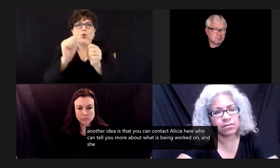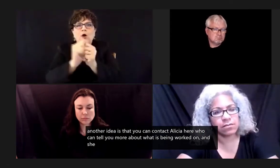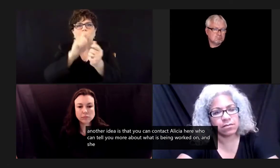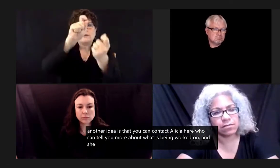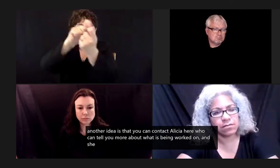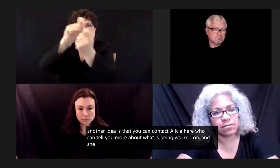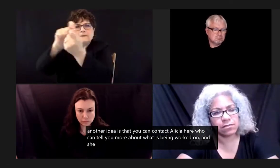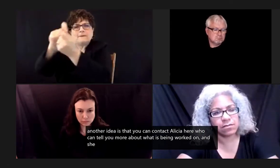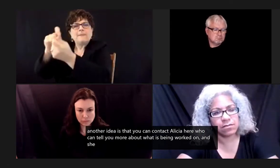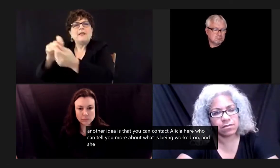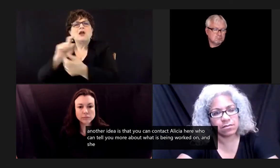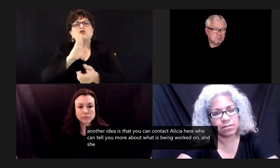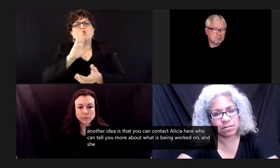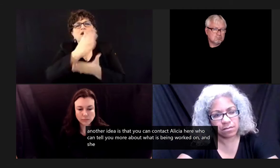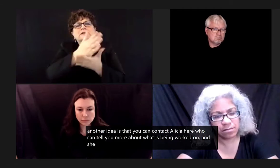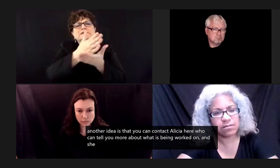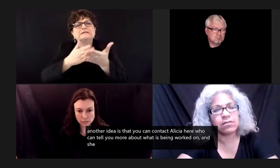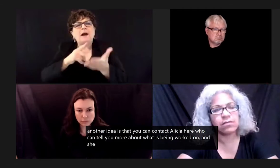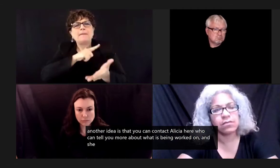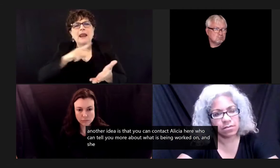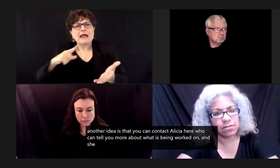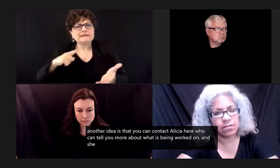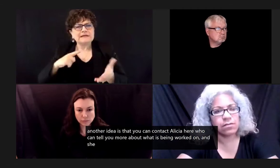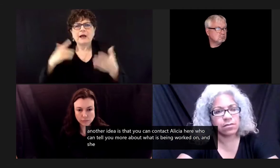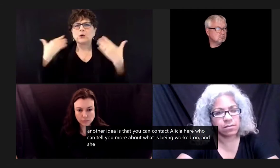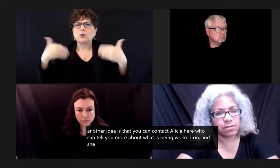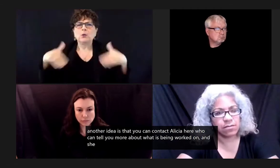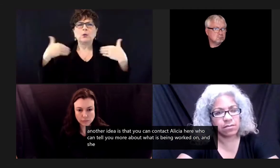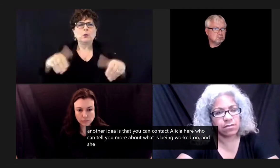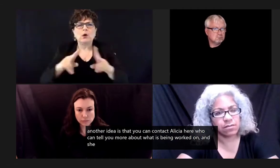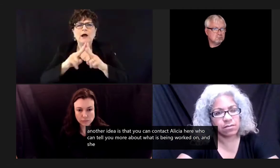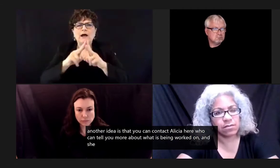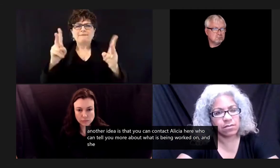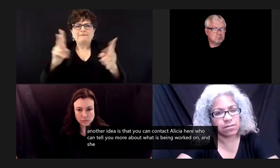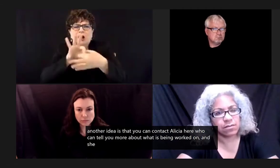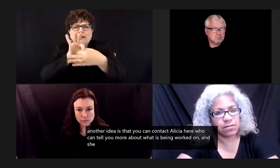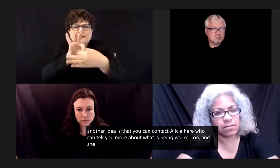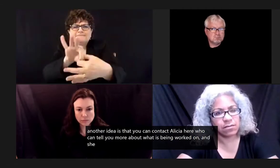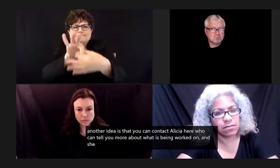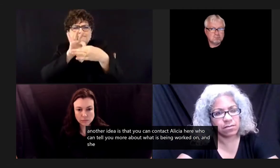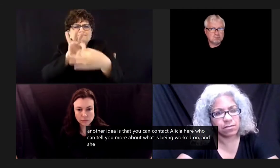and help to prepare you to propose specific